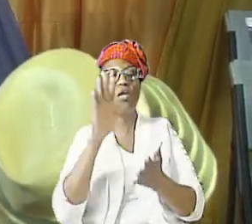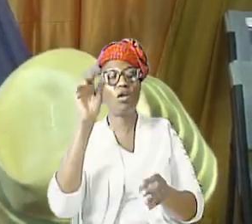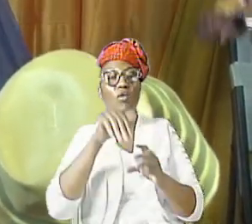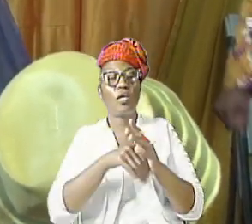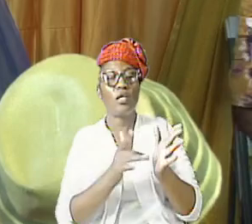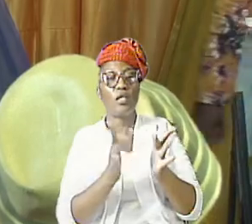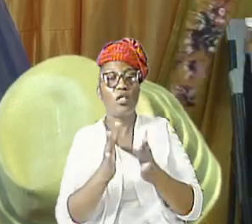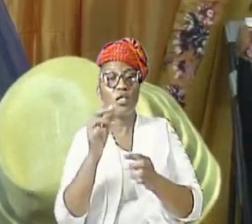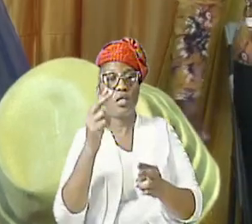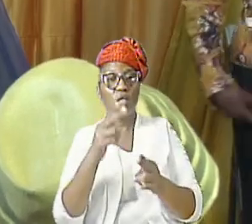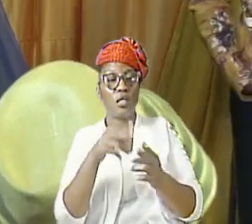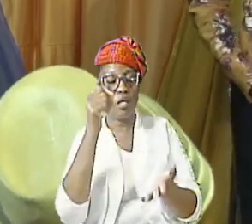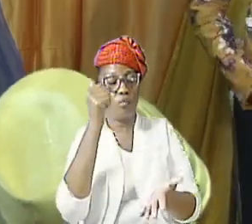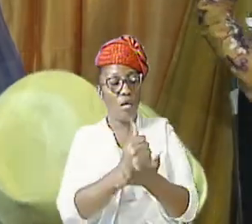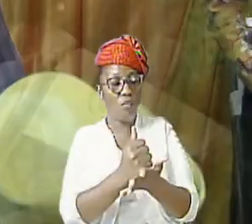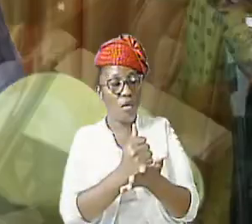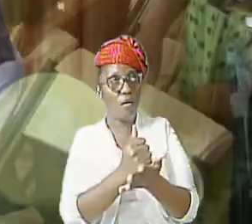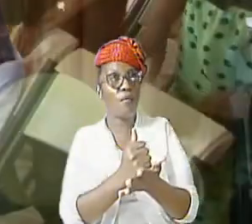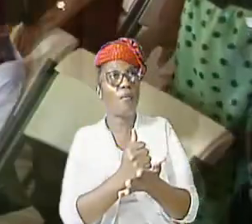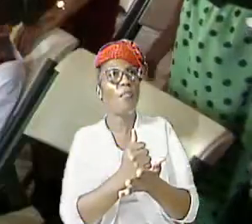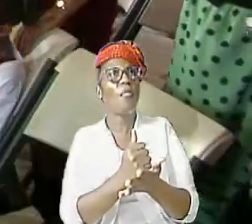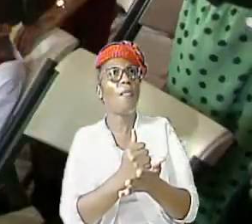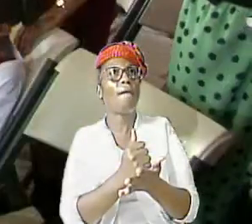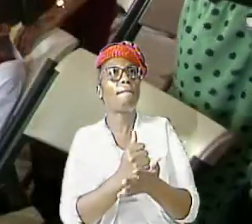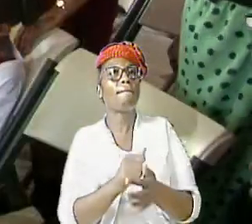glory. In Jesus' name, amen.